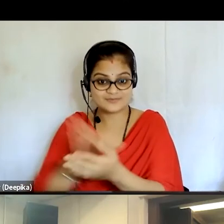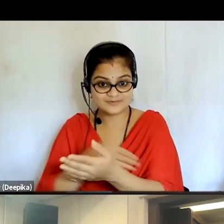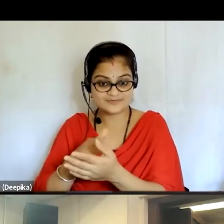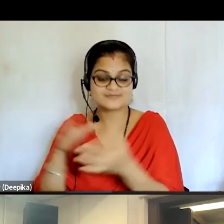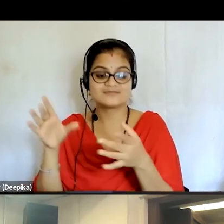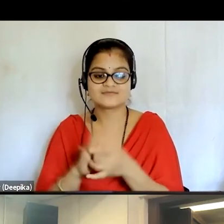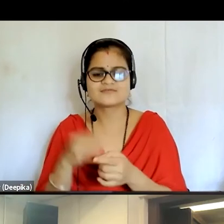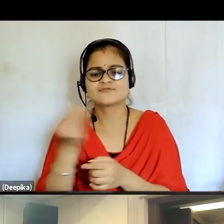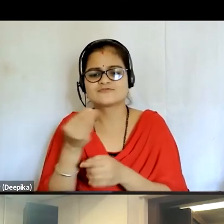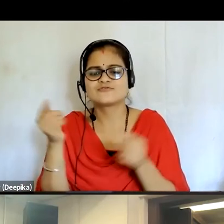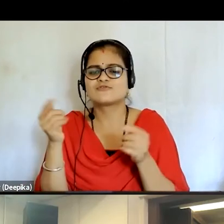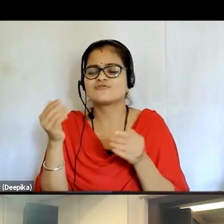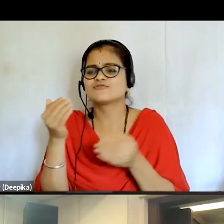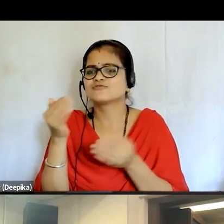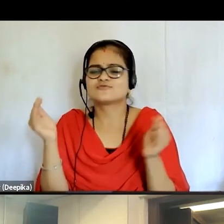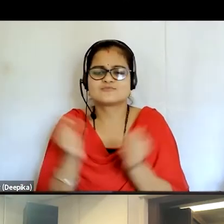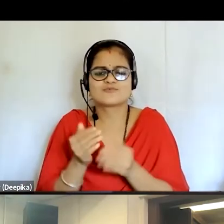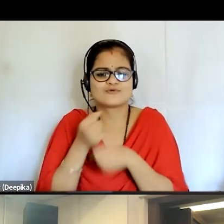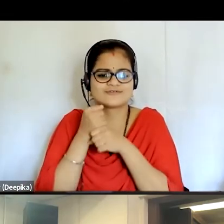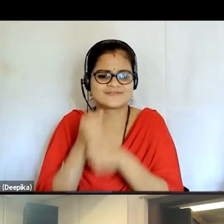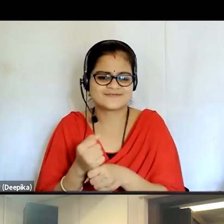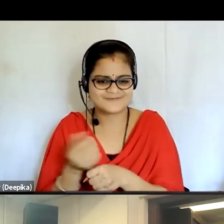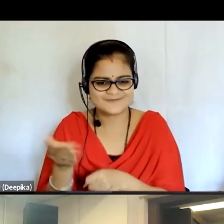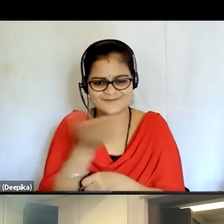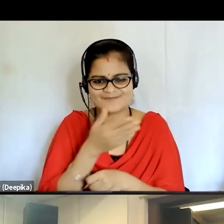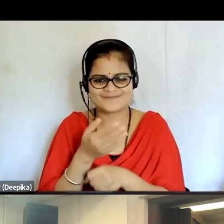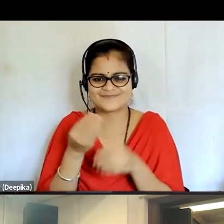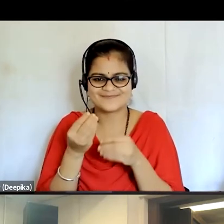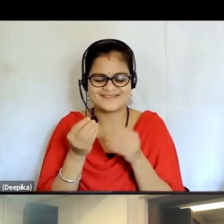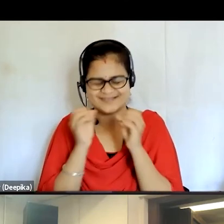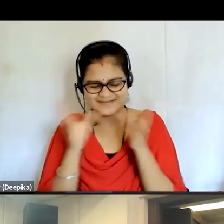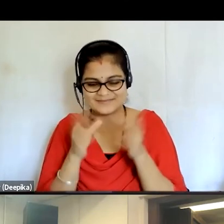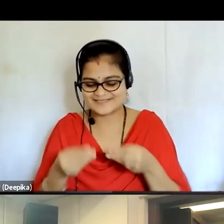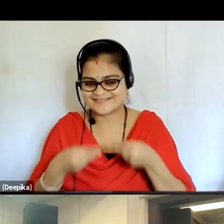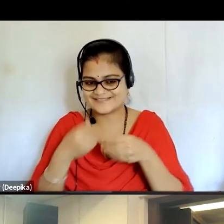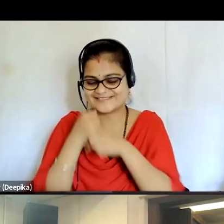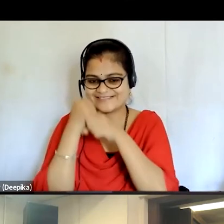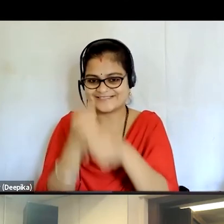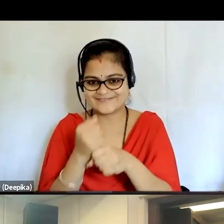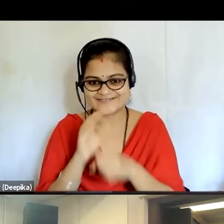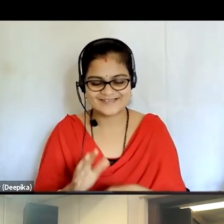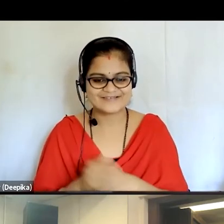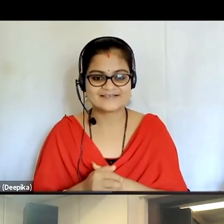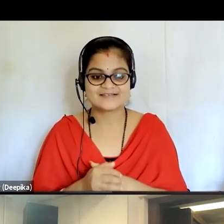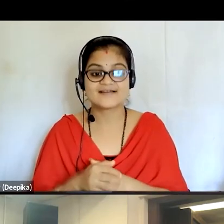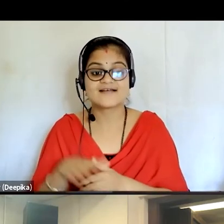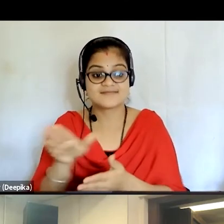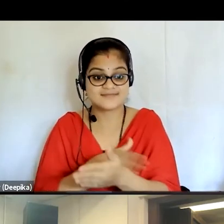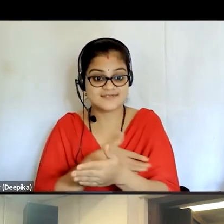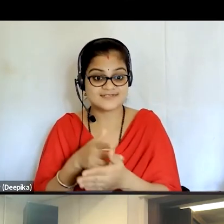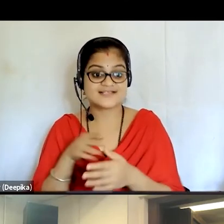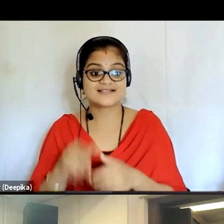a little gift, surprise we've created for y'all. We believe that music